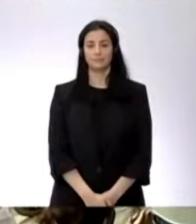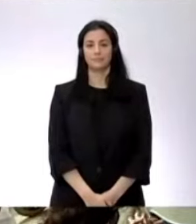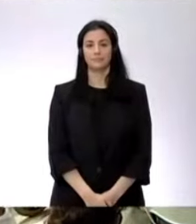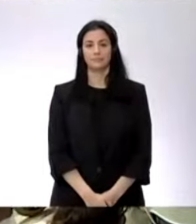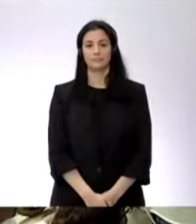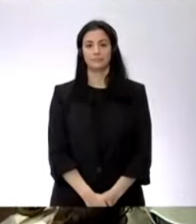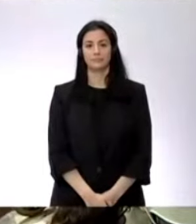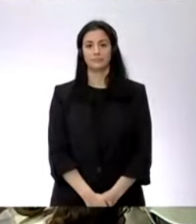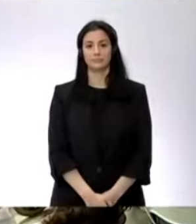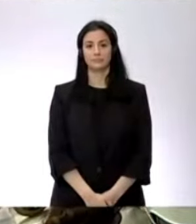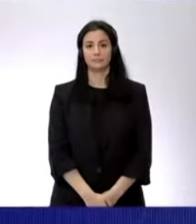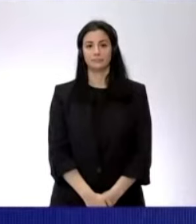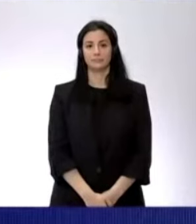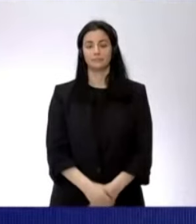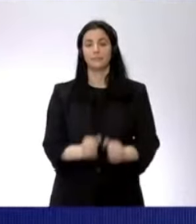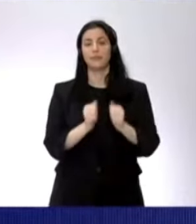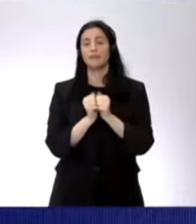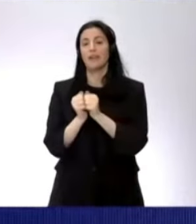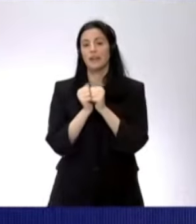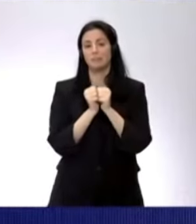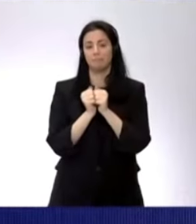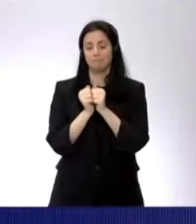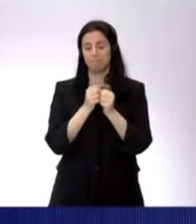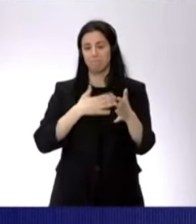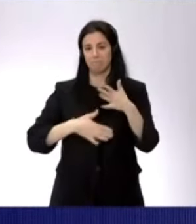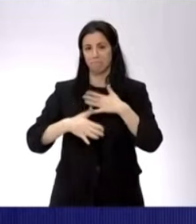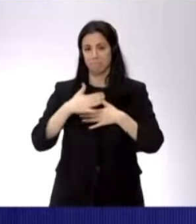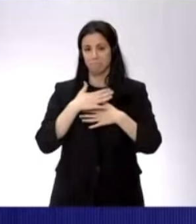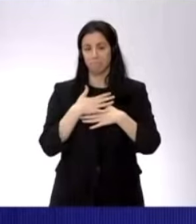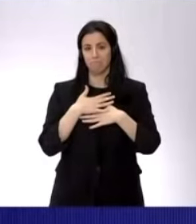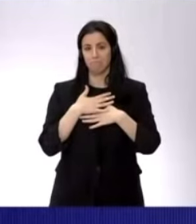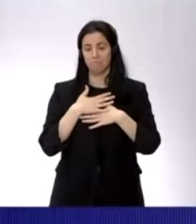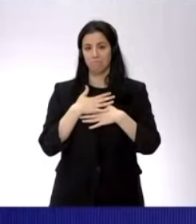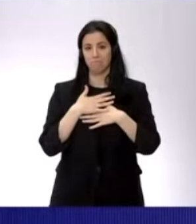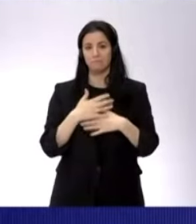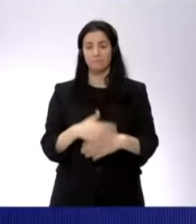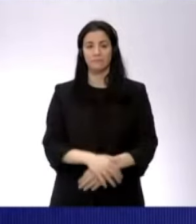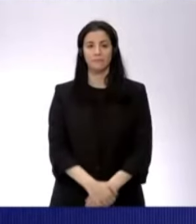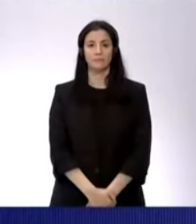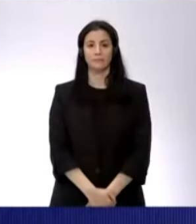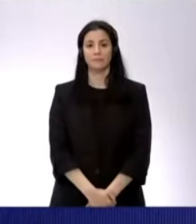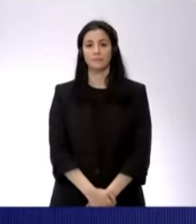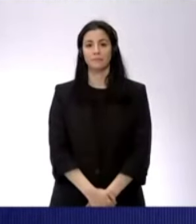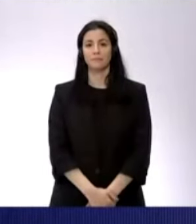My friends, the key to Greece's transformation